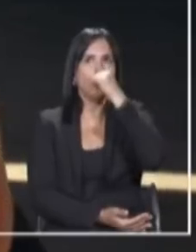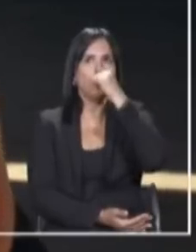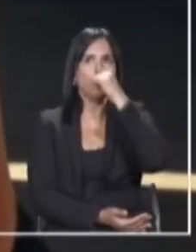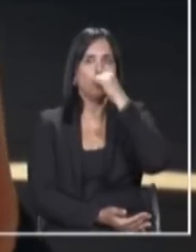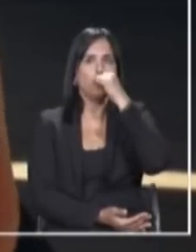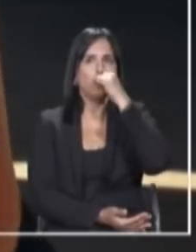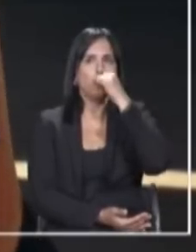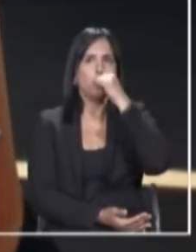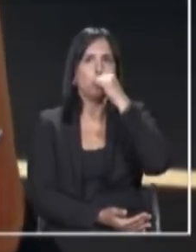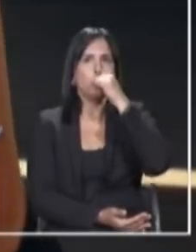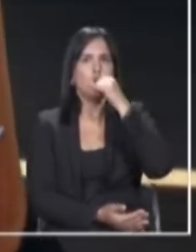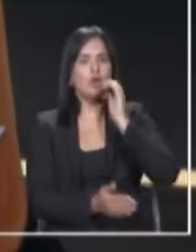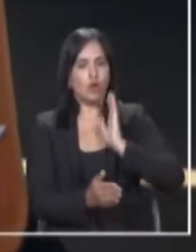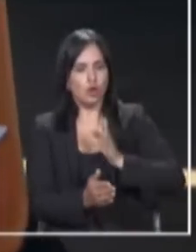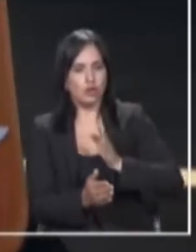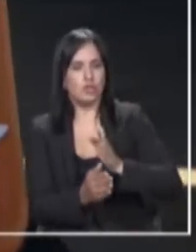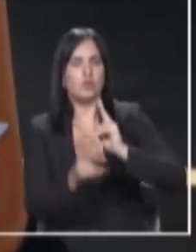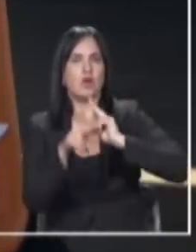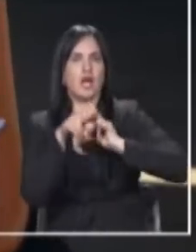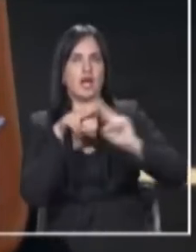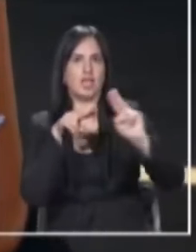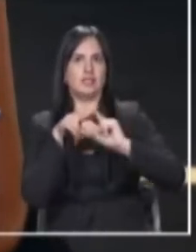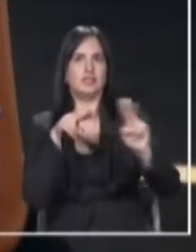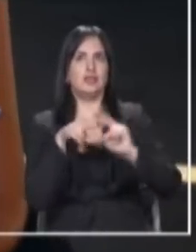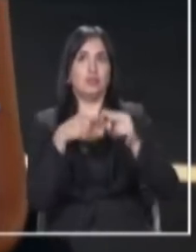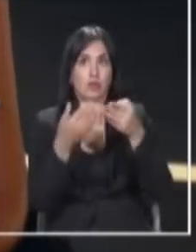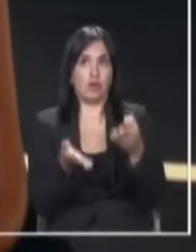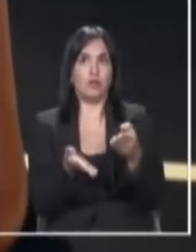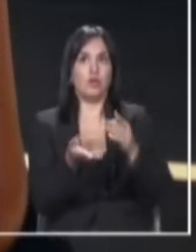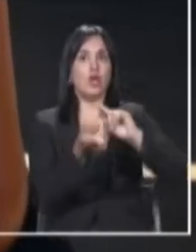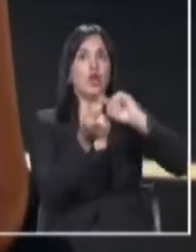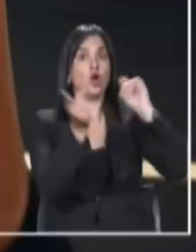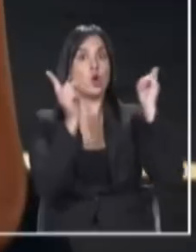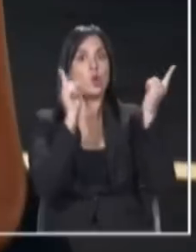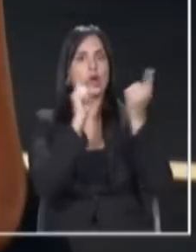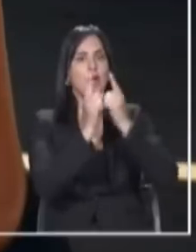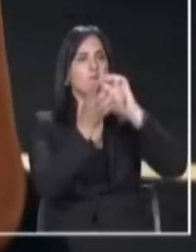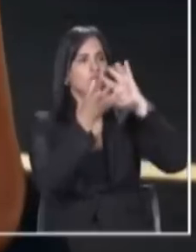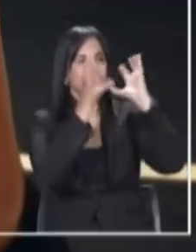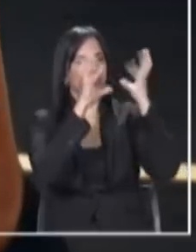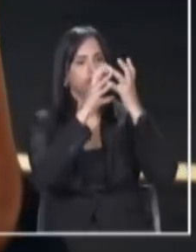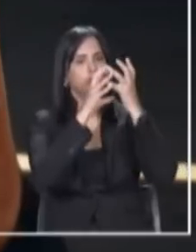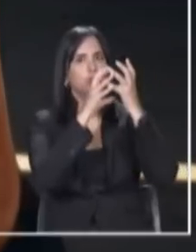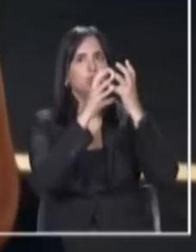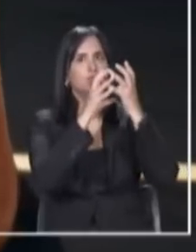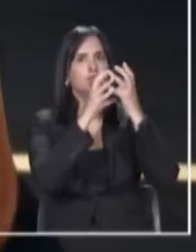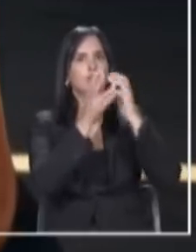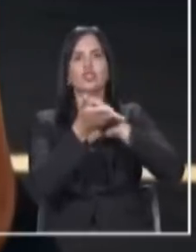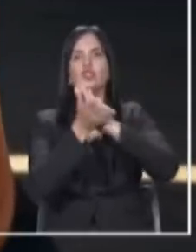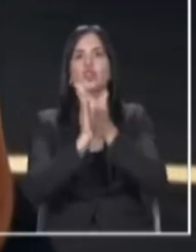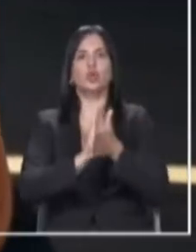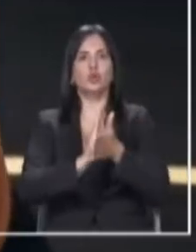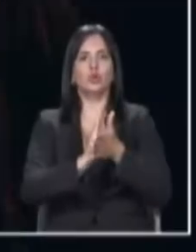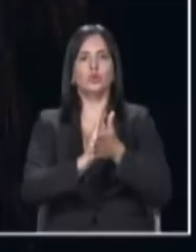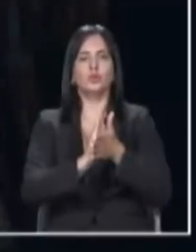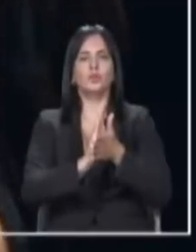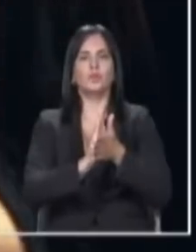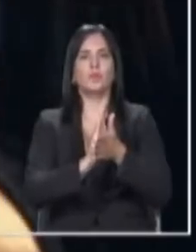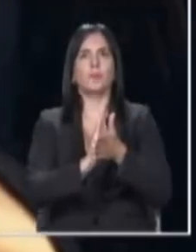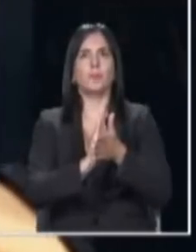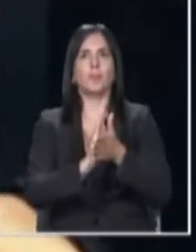we continue to generate is producing nowadays climate change at a global level